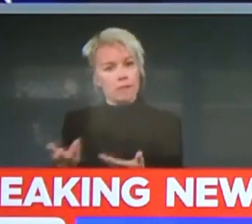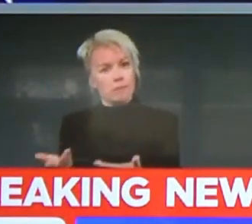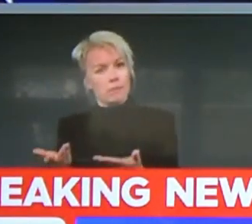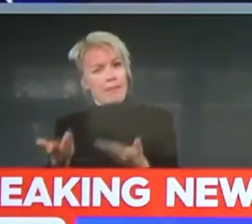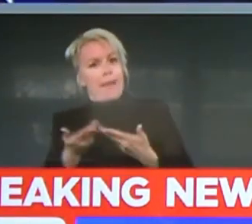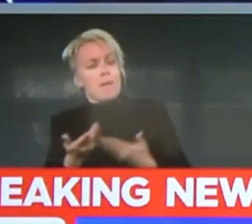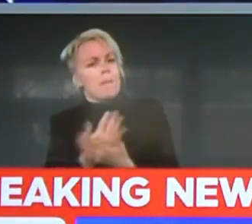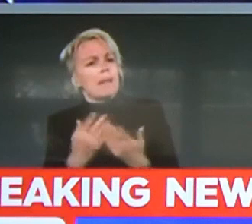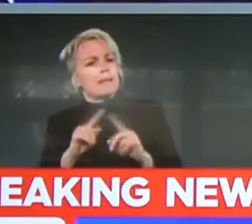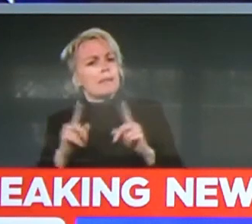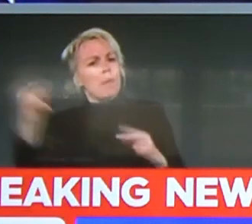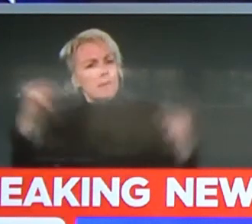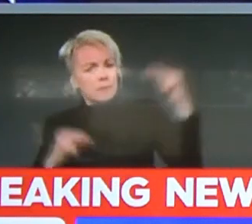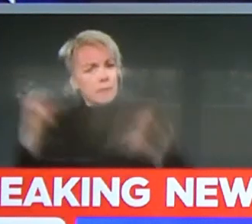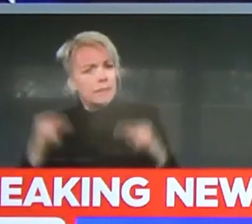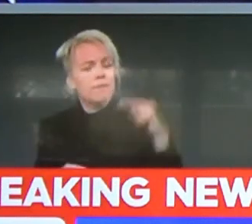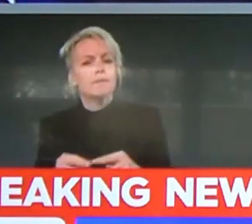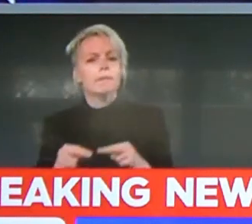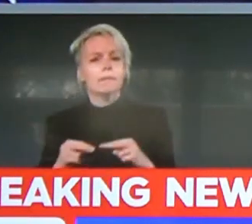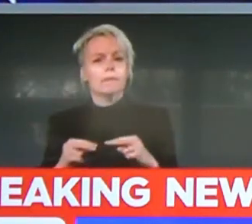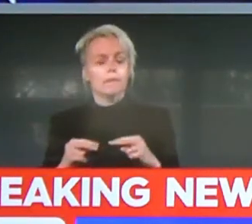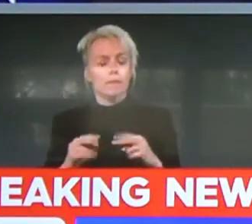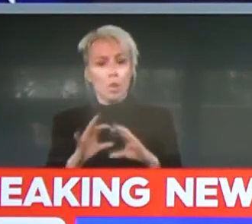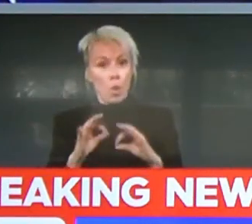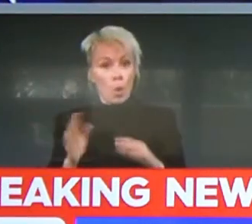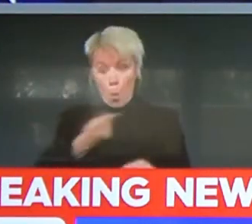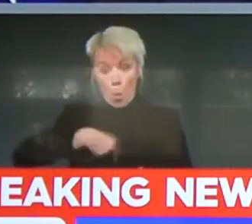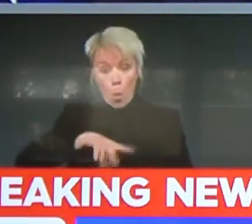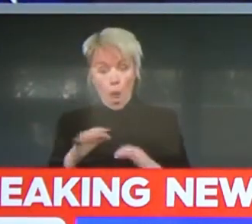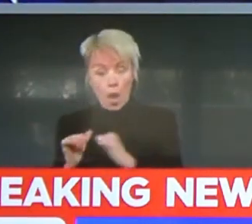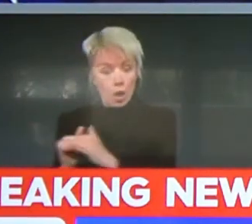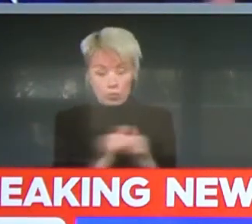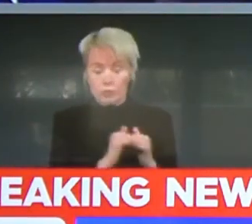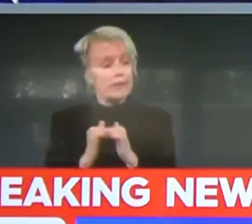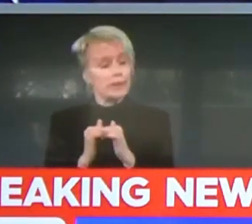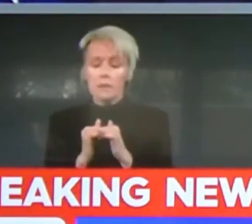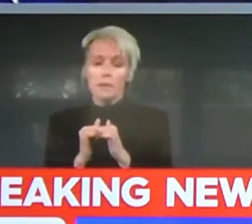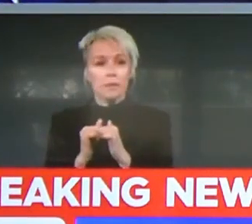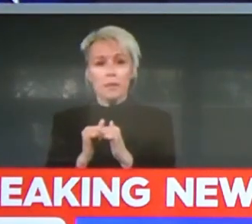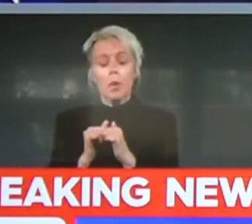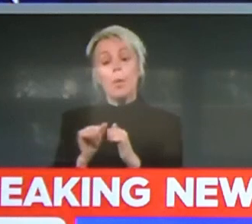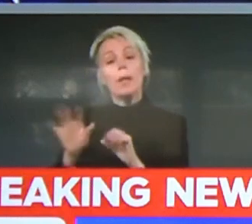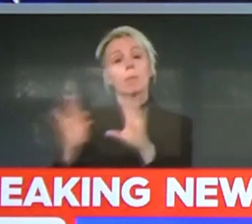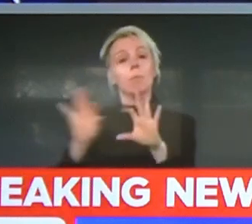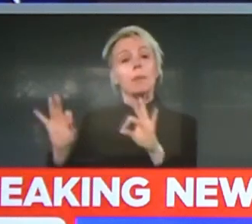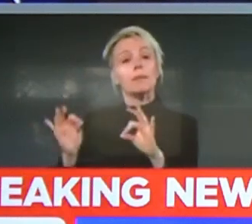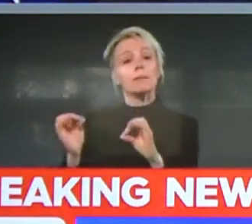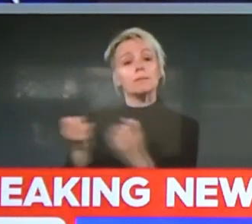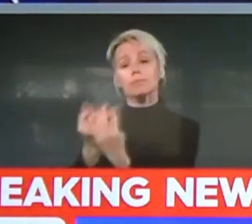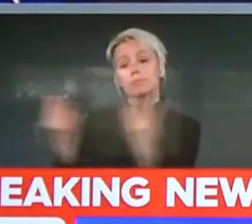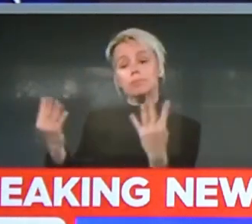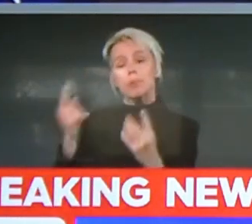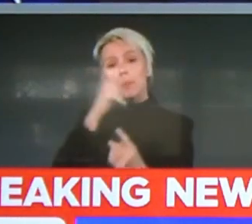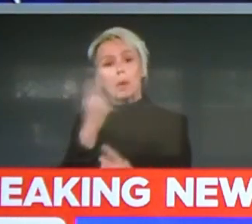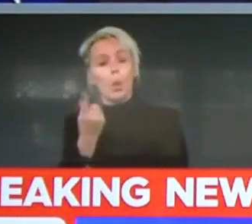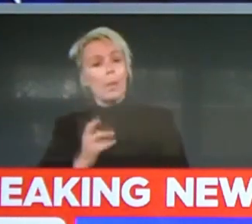unanimous view. There were, and that was not necessarily. They were selected on a basis of their interest